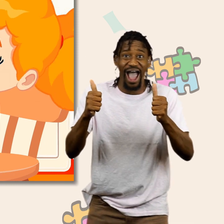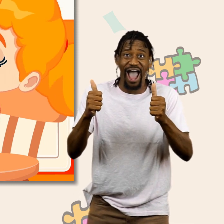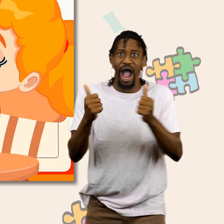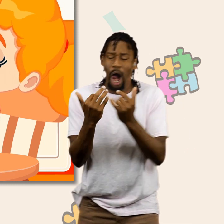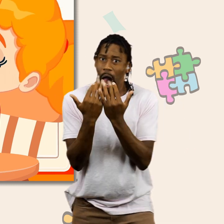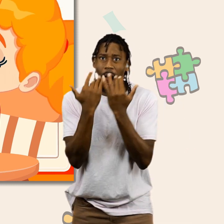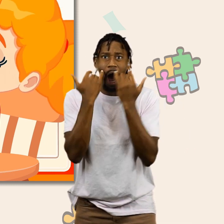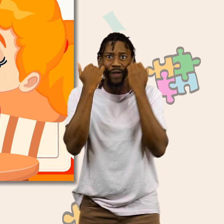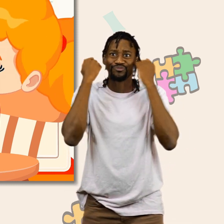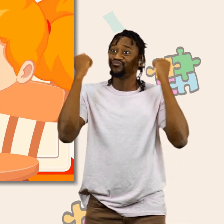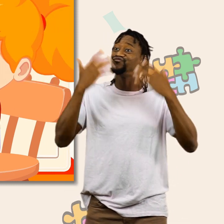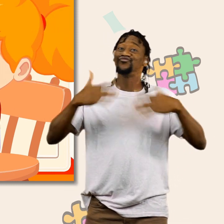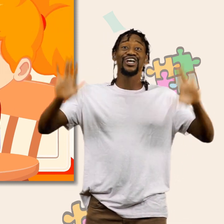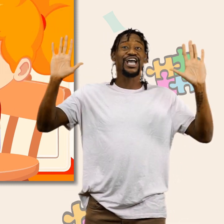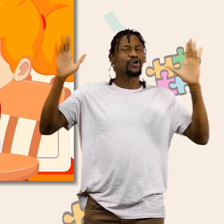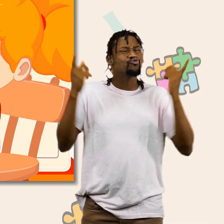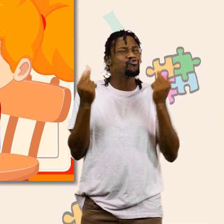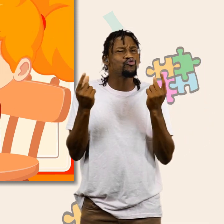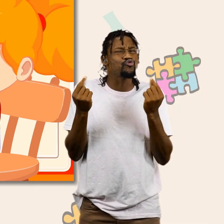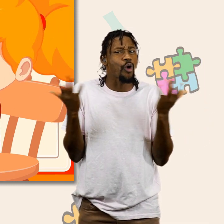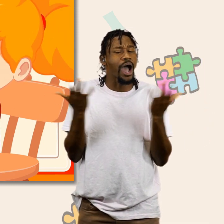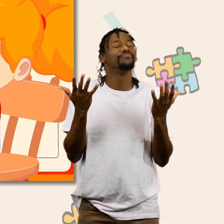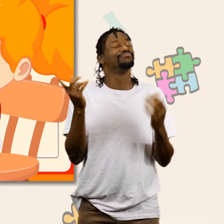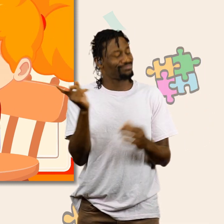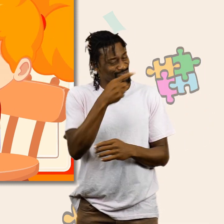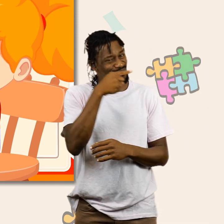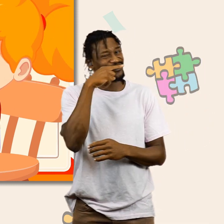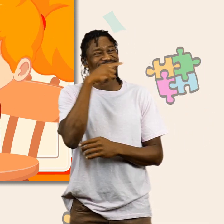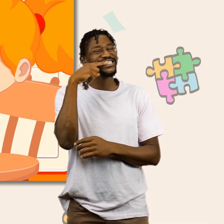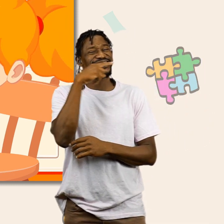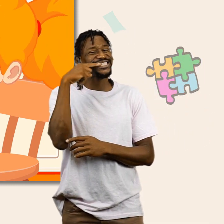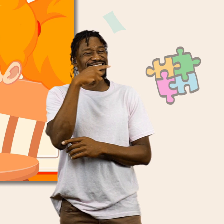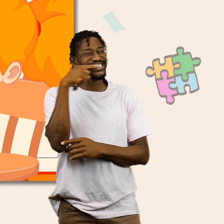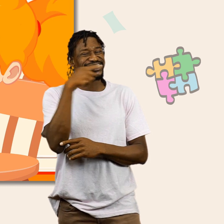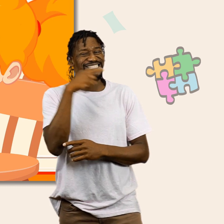All right, kids, you ate it all. Now it's time to brush your teeth.